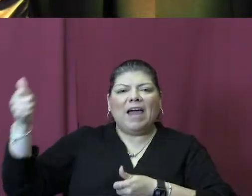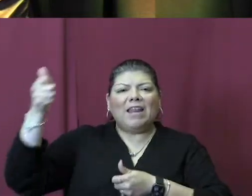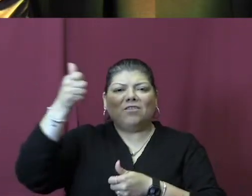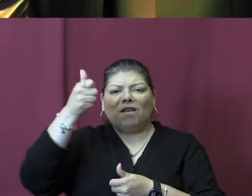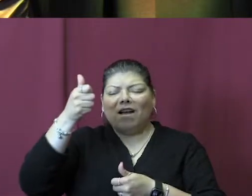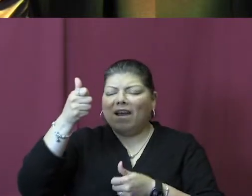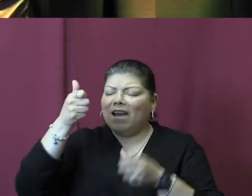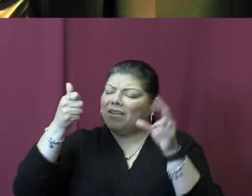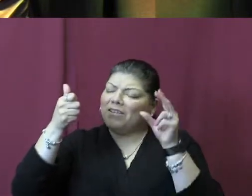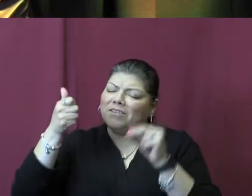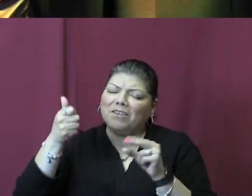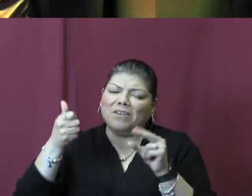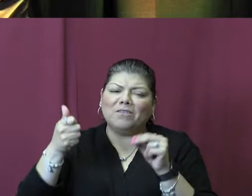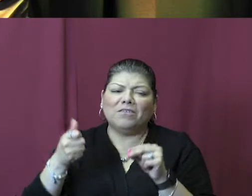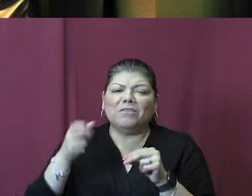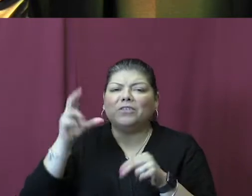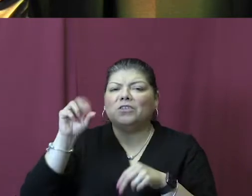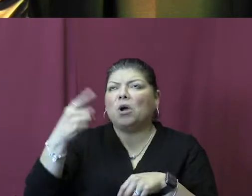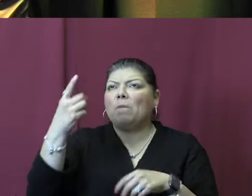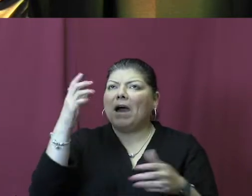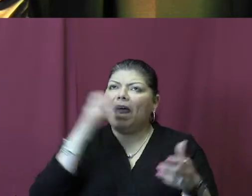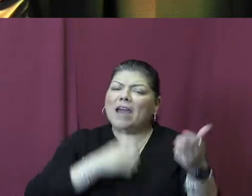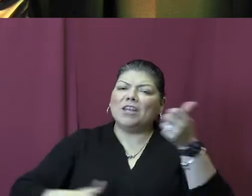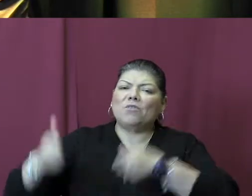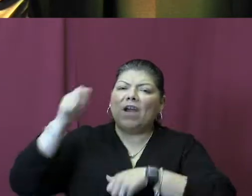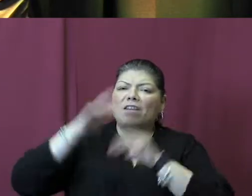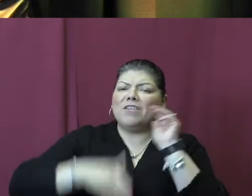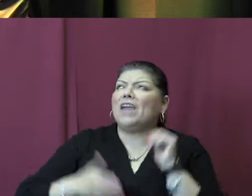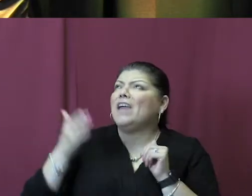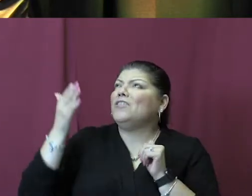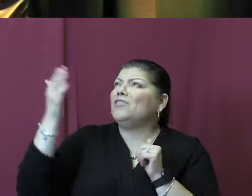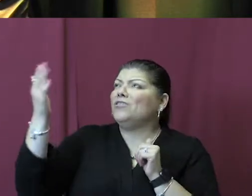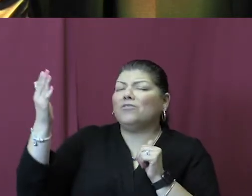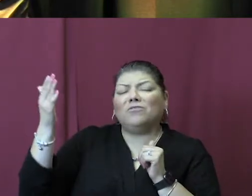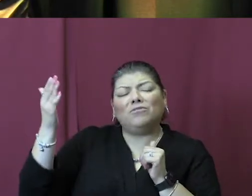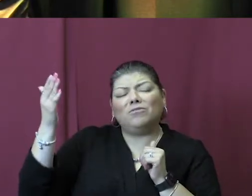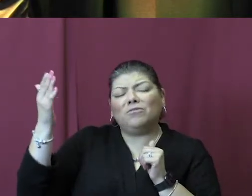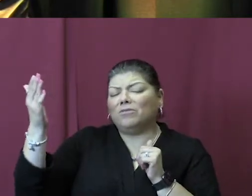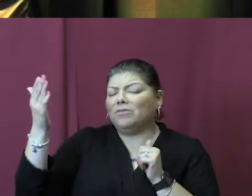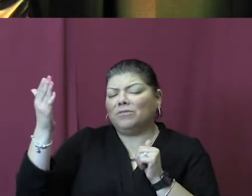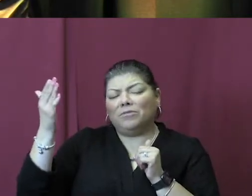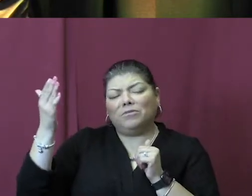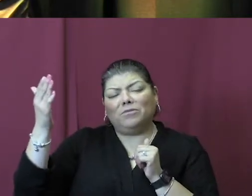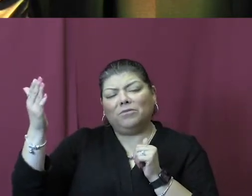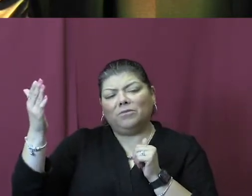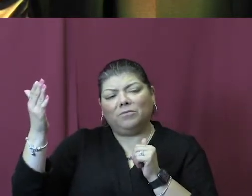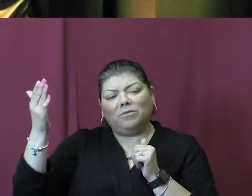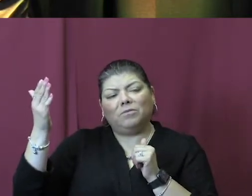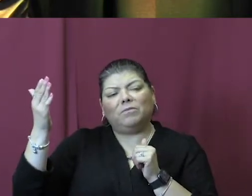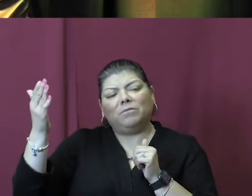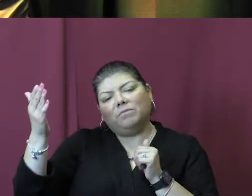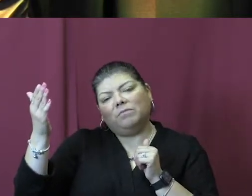nobody greater, nobody greater than you.